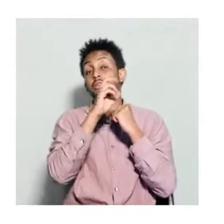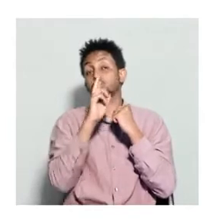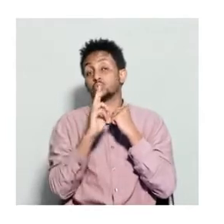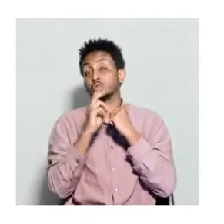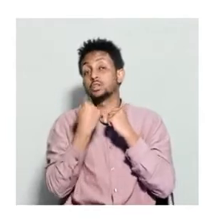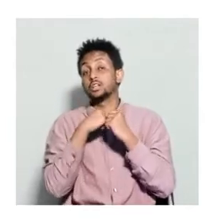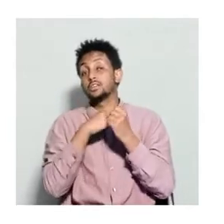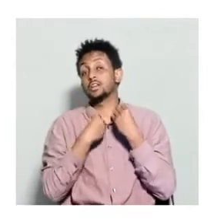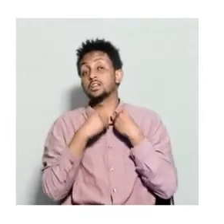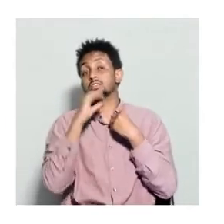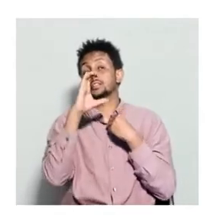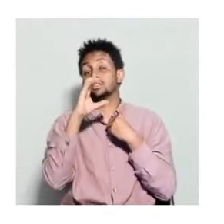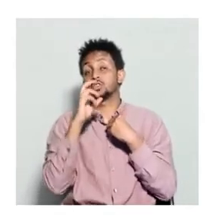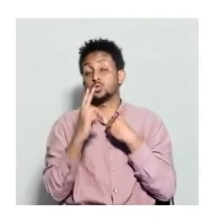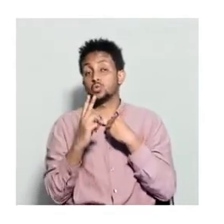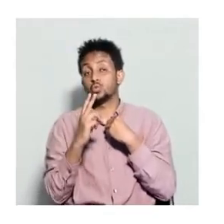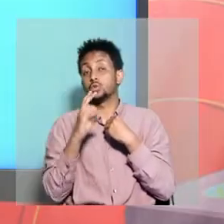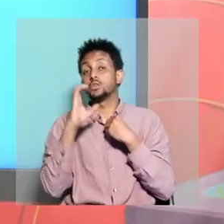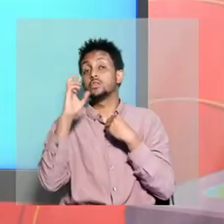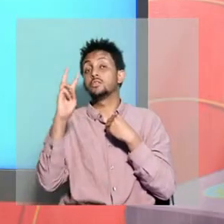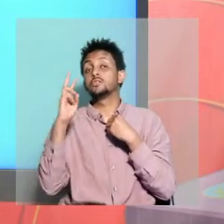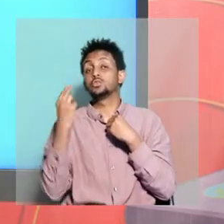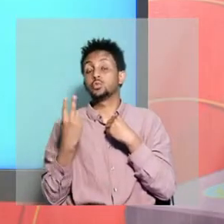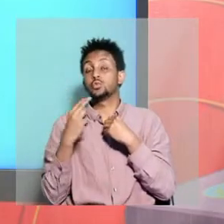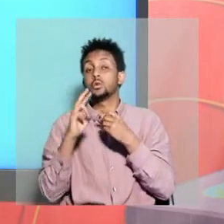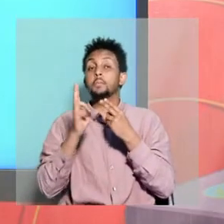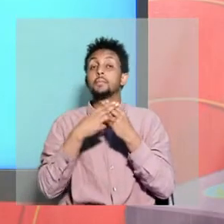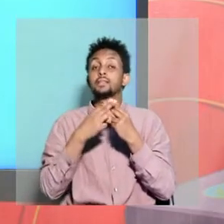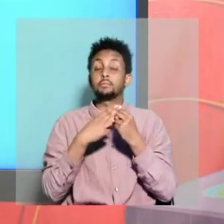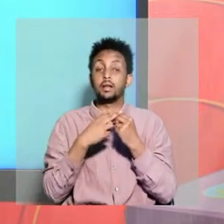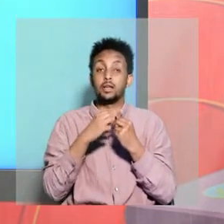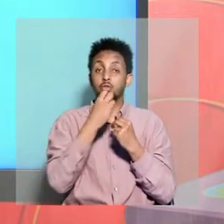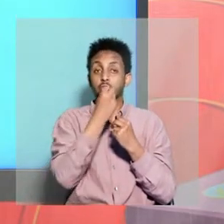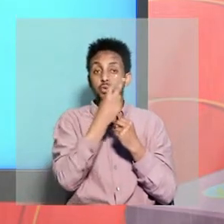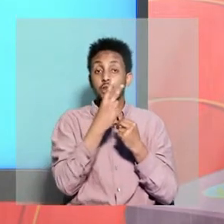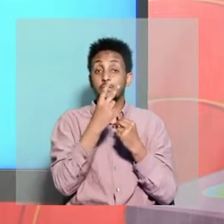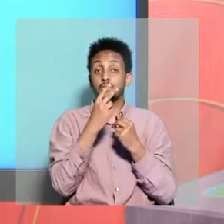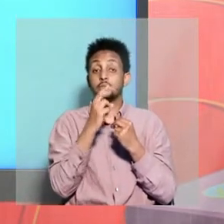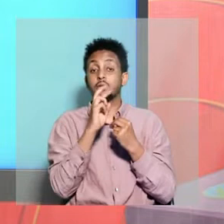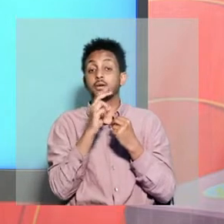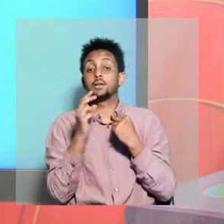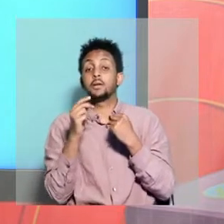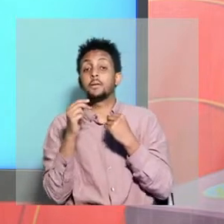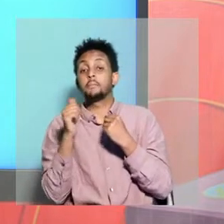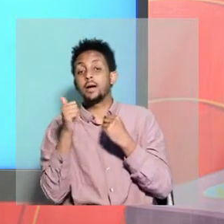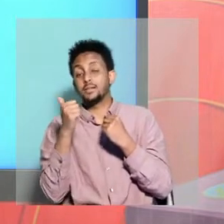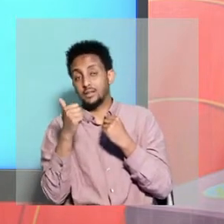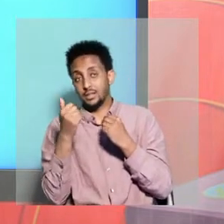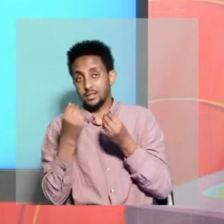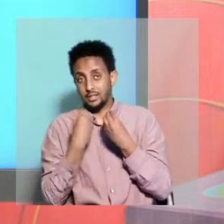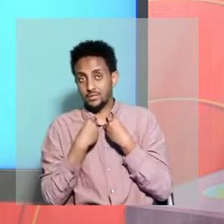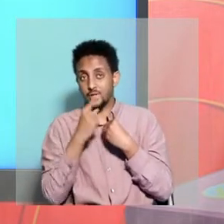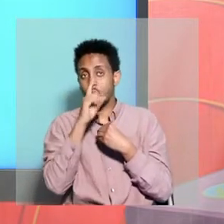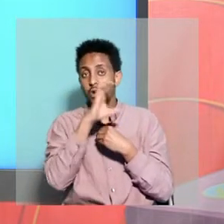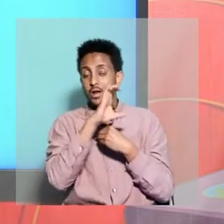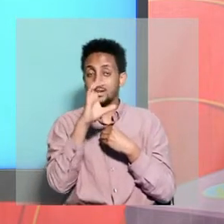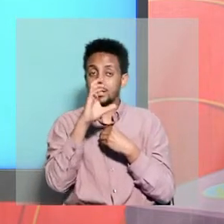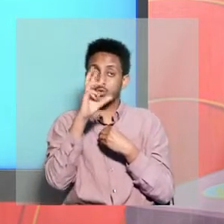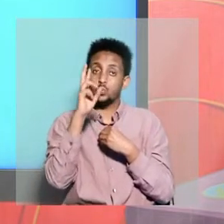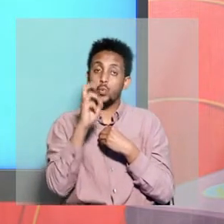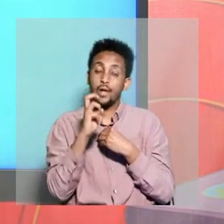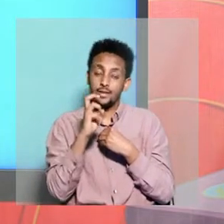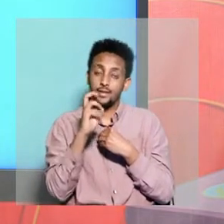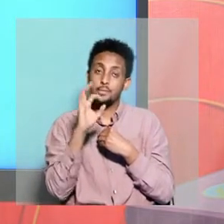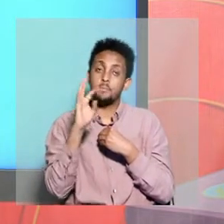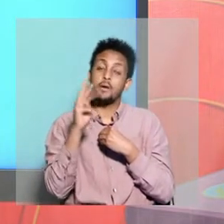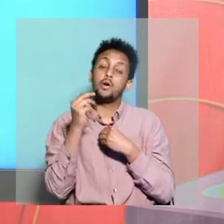can be given as C2 V2. So multiplying 12 microfarad by 10 gives us